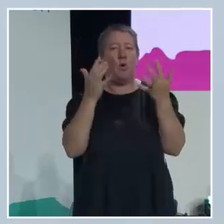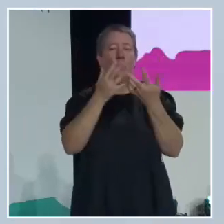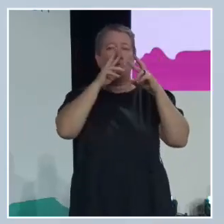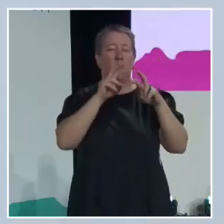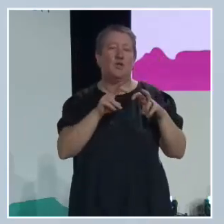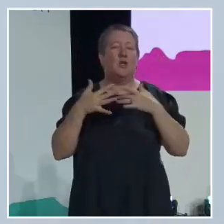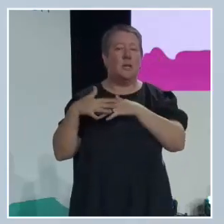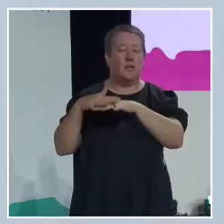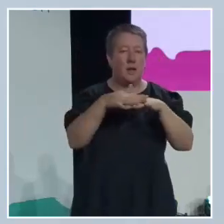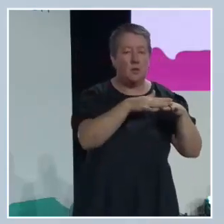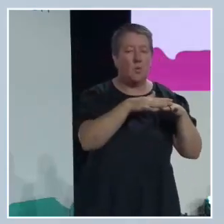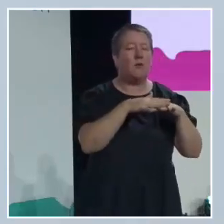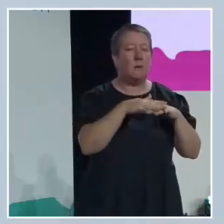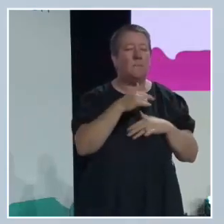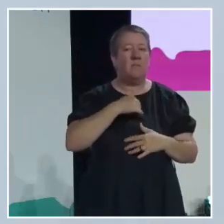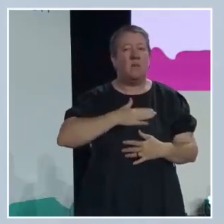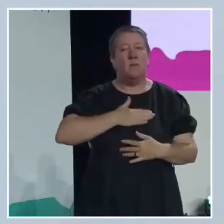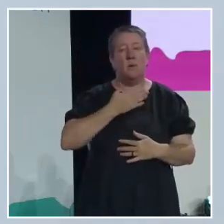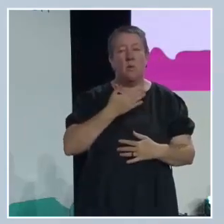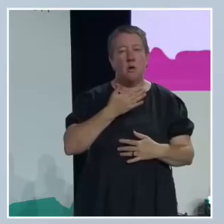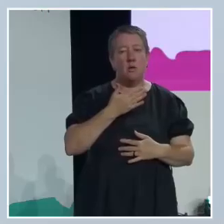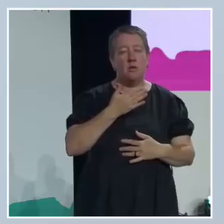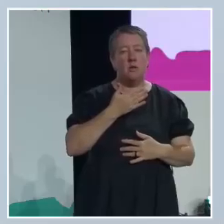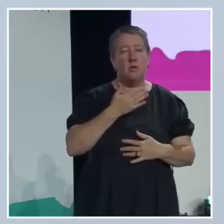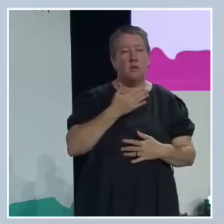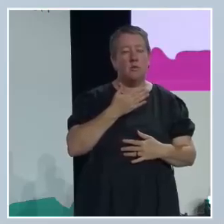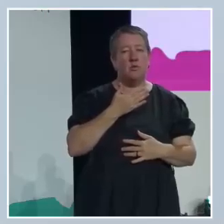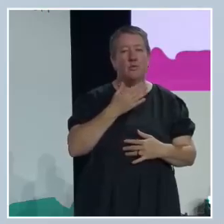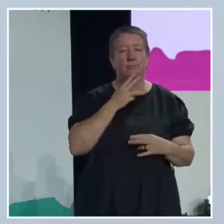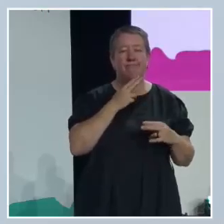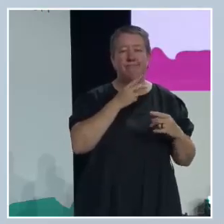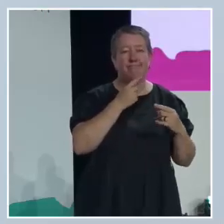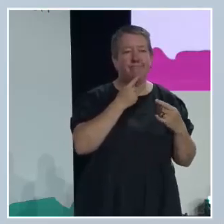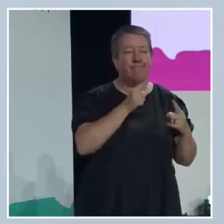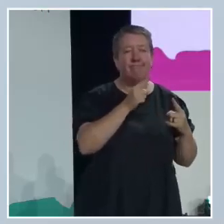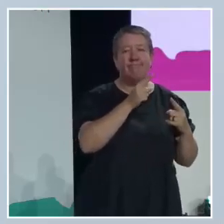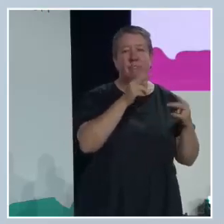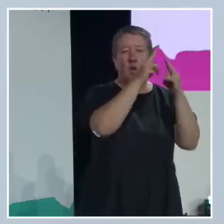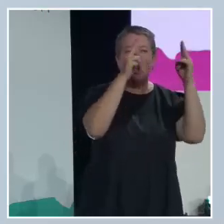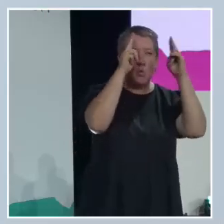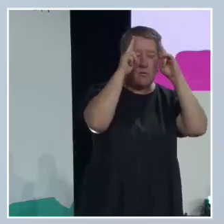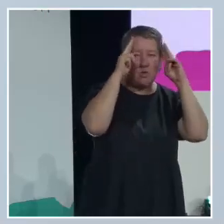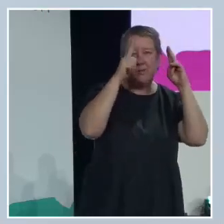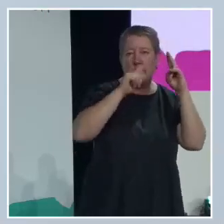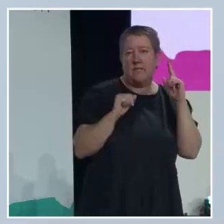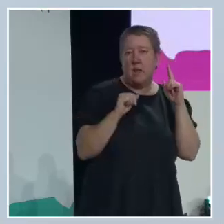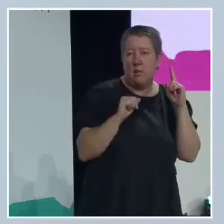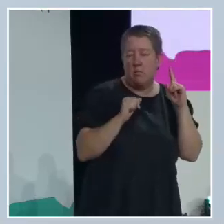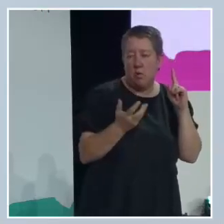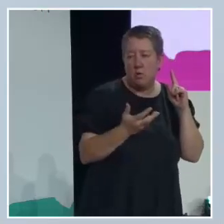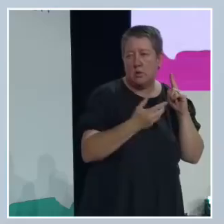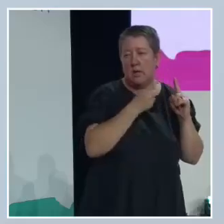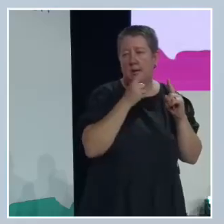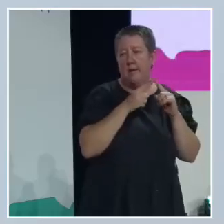want to mention Peking University, of course, Stellenbosch here, I4C,